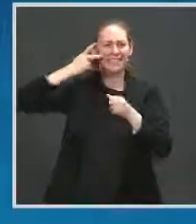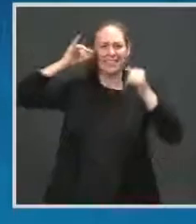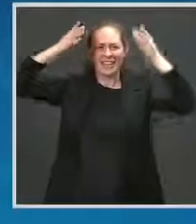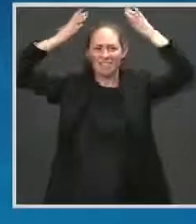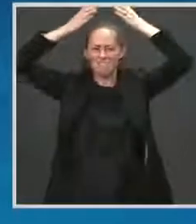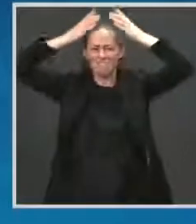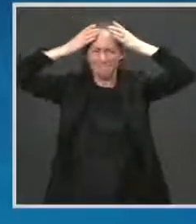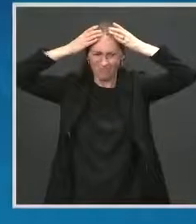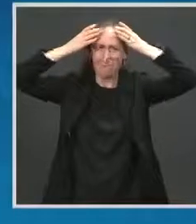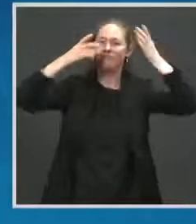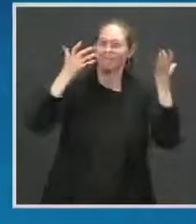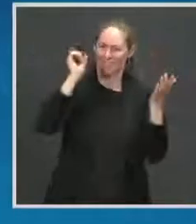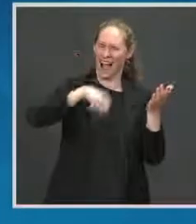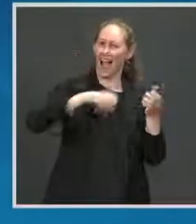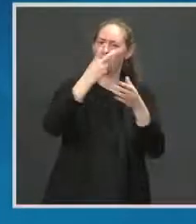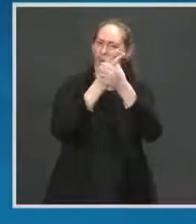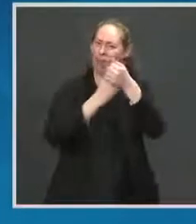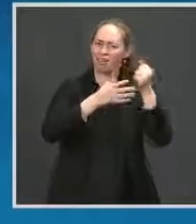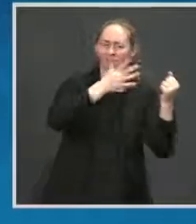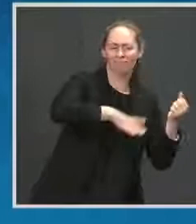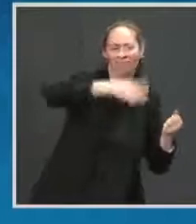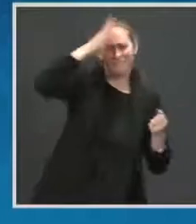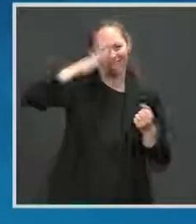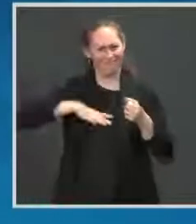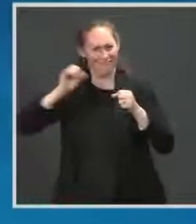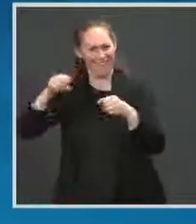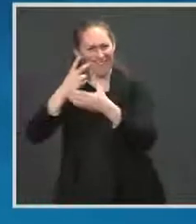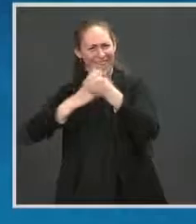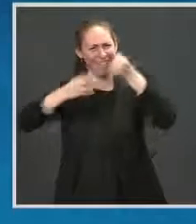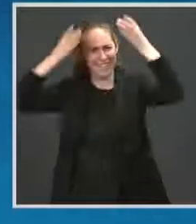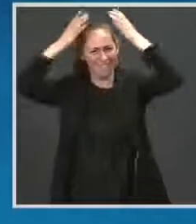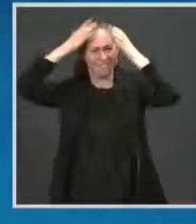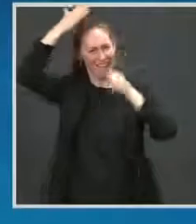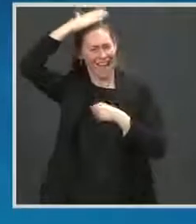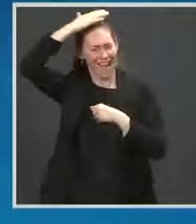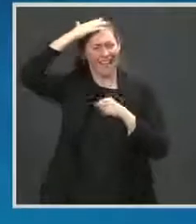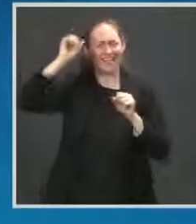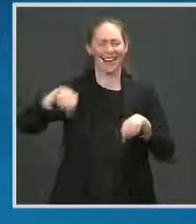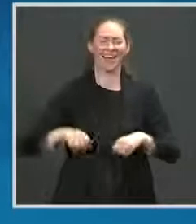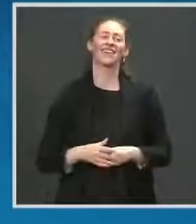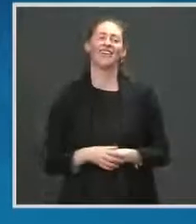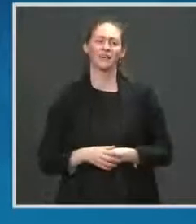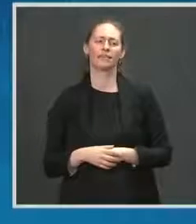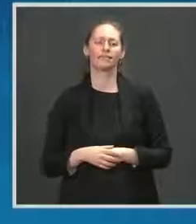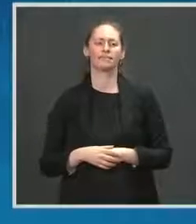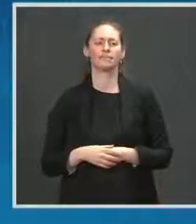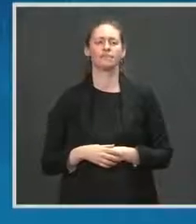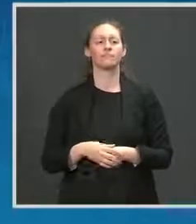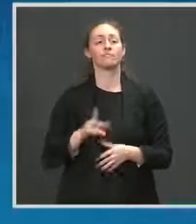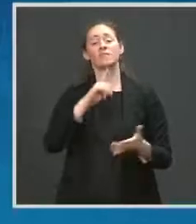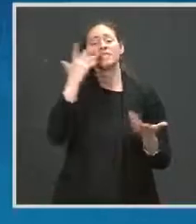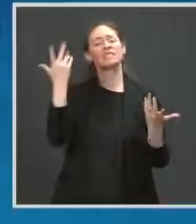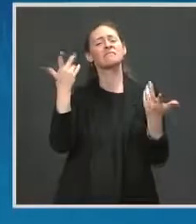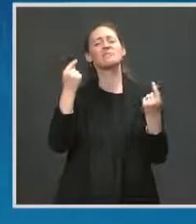laughing. So now the best way, I also believe, to get a good job is through a strong